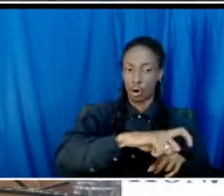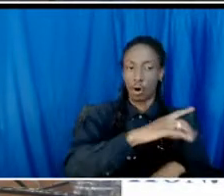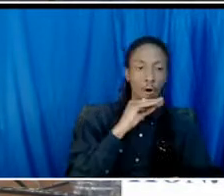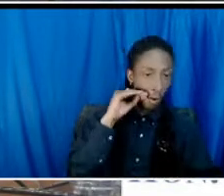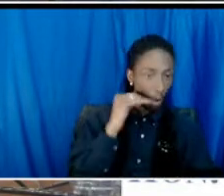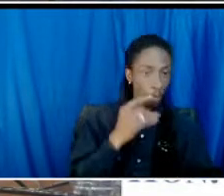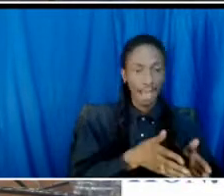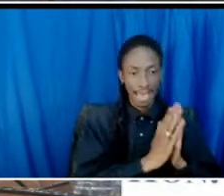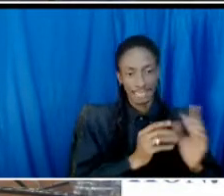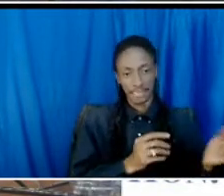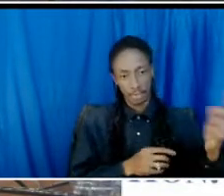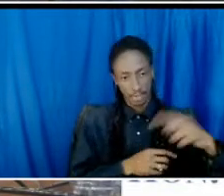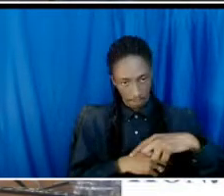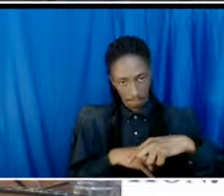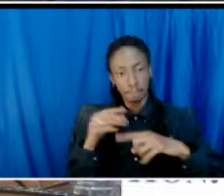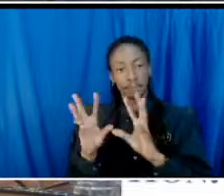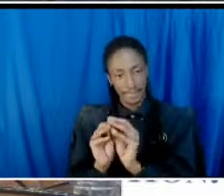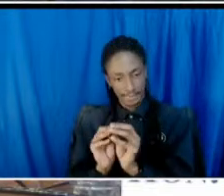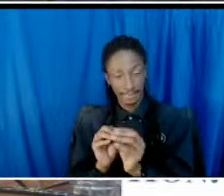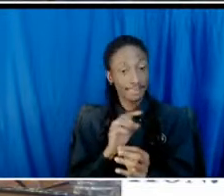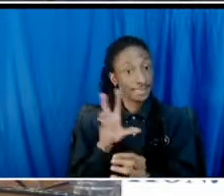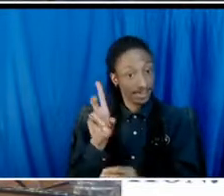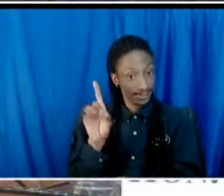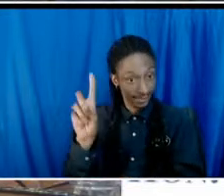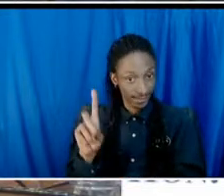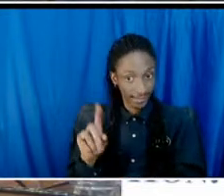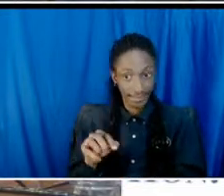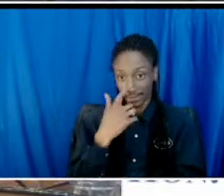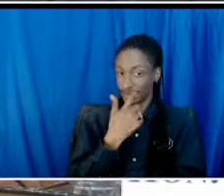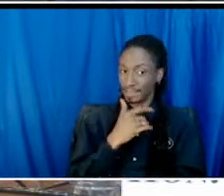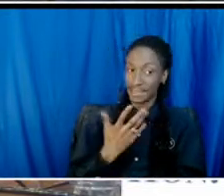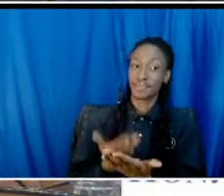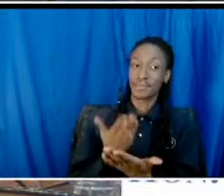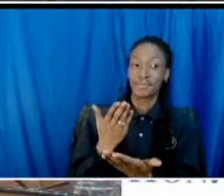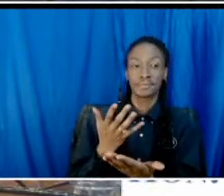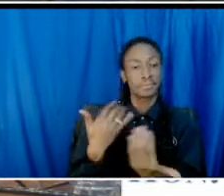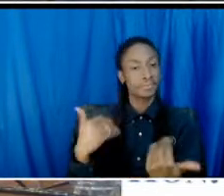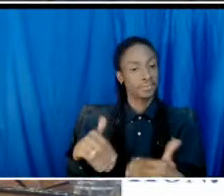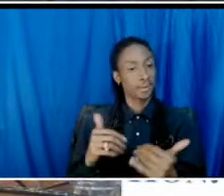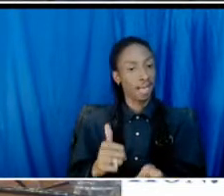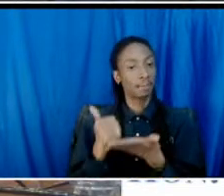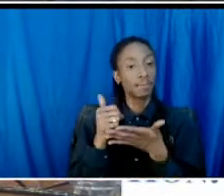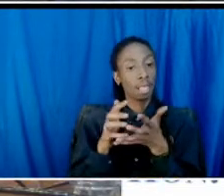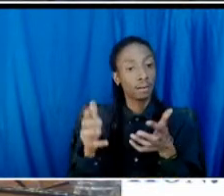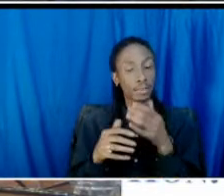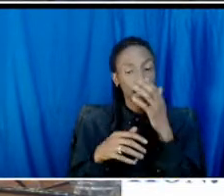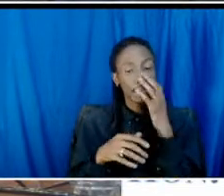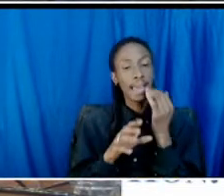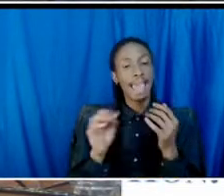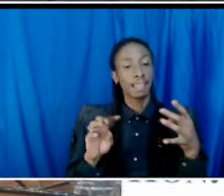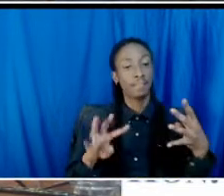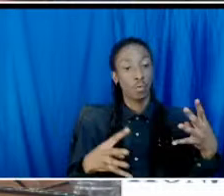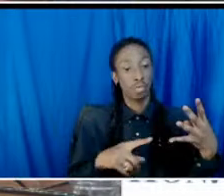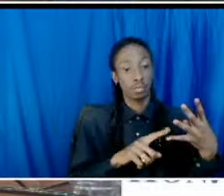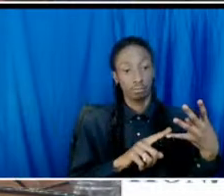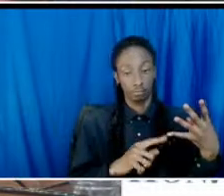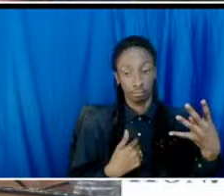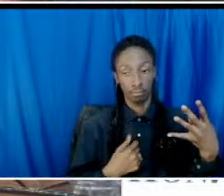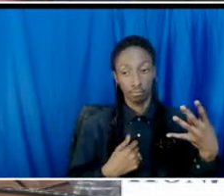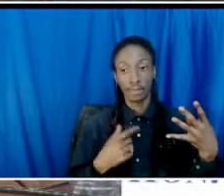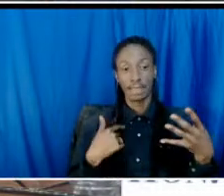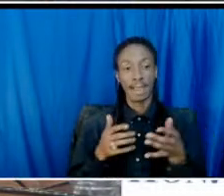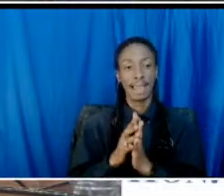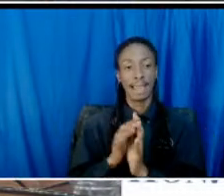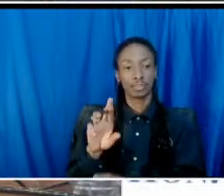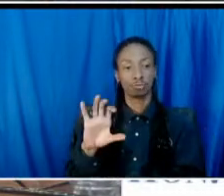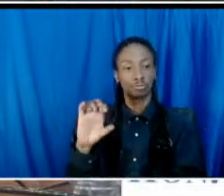and go to the meeting, which he did. It proved to be quite helpful. And then number 4, I asked Rich